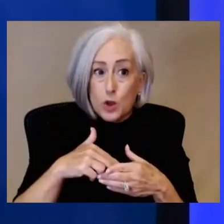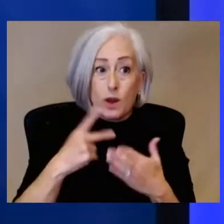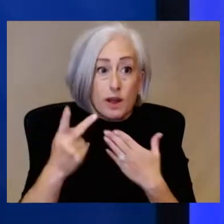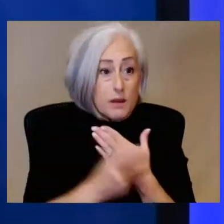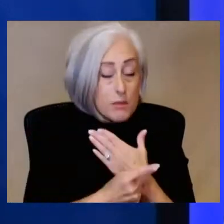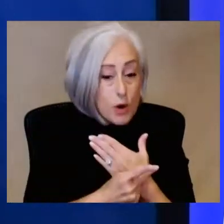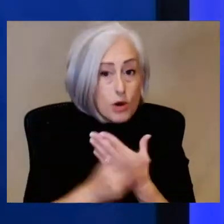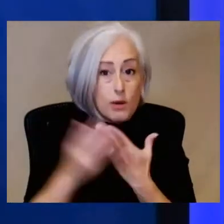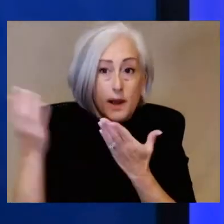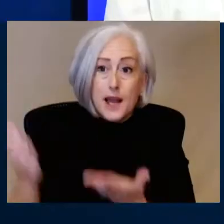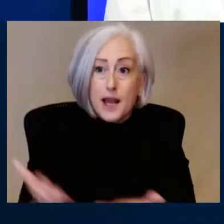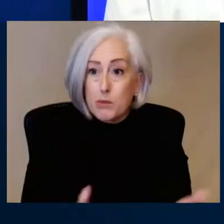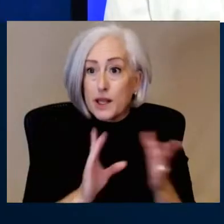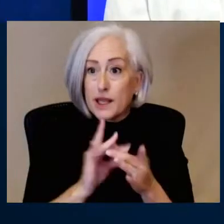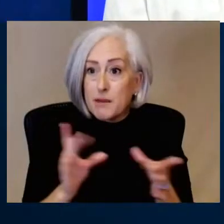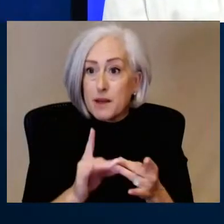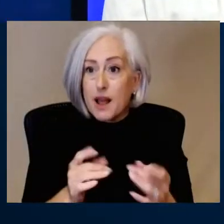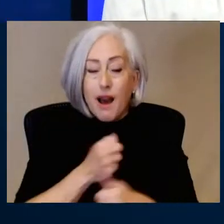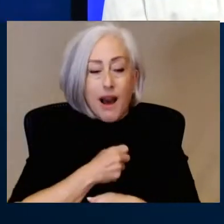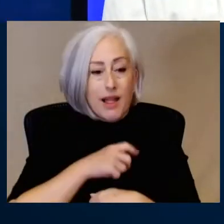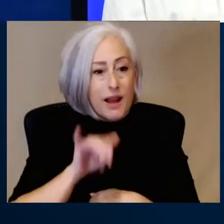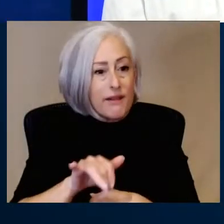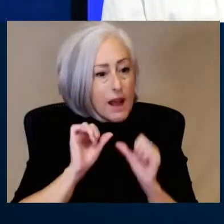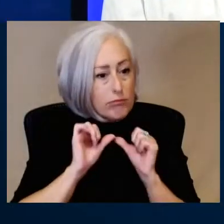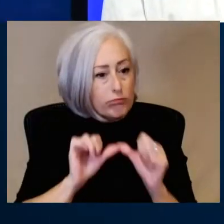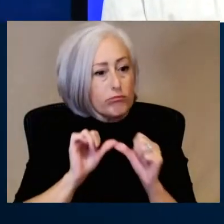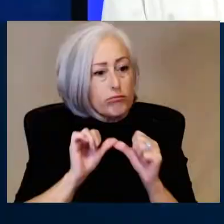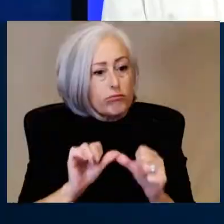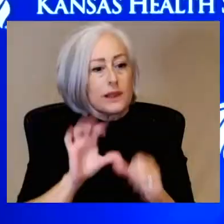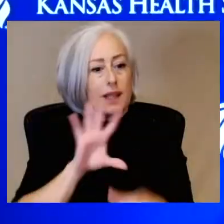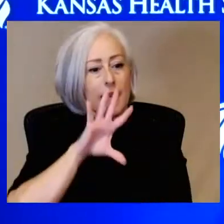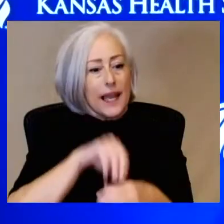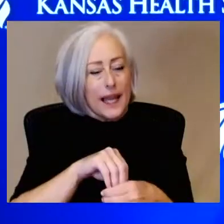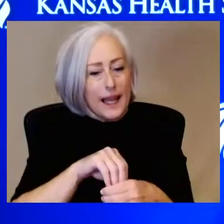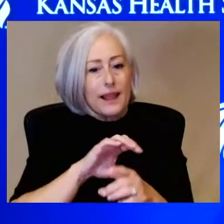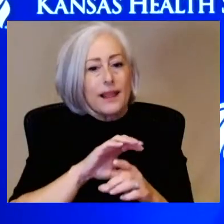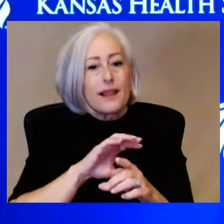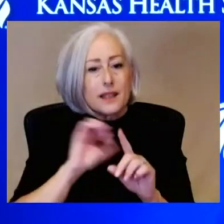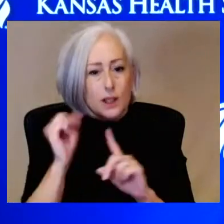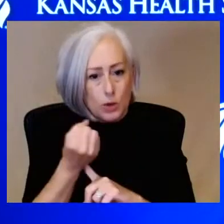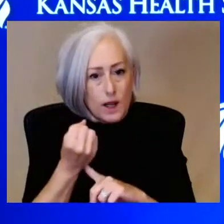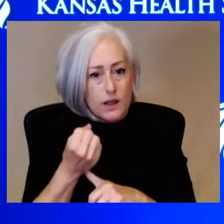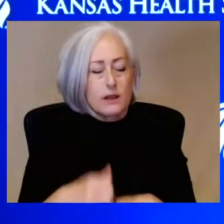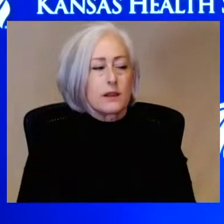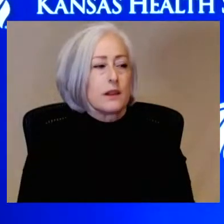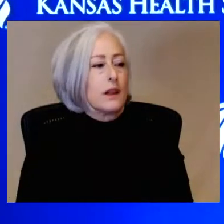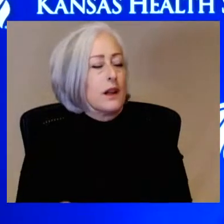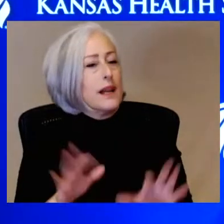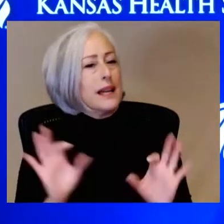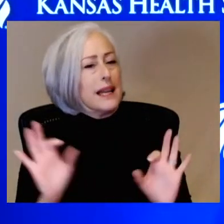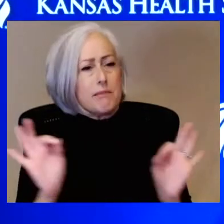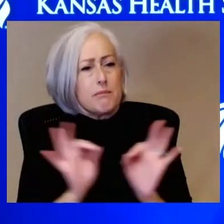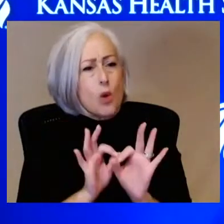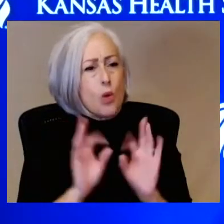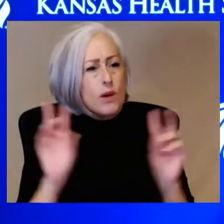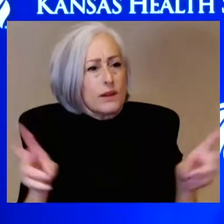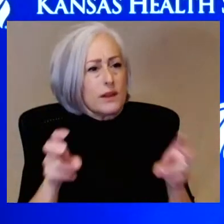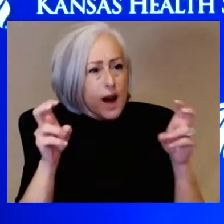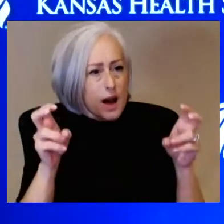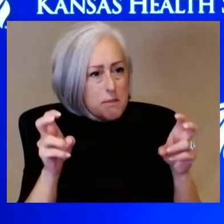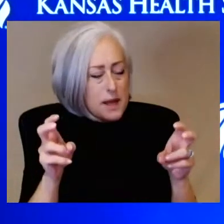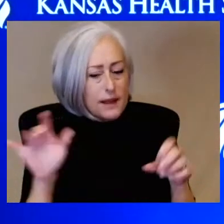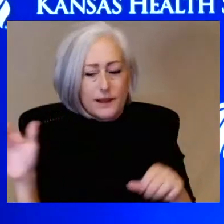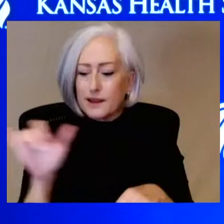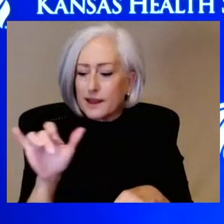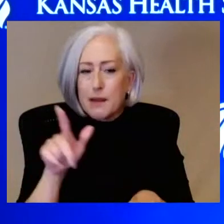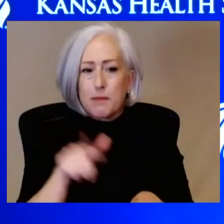that. Stay in the game. Hawk, final thoughts? I mean, it's such an important topic. You know, just like long COVID is going